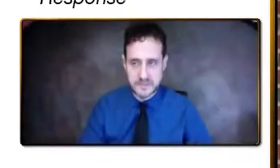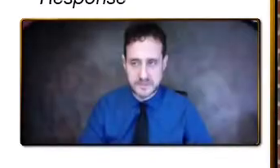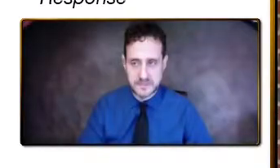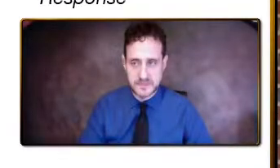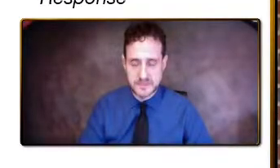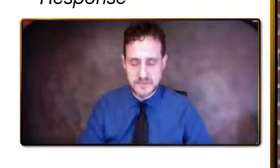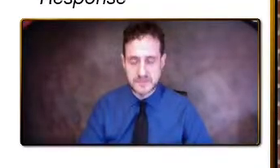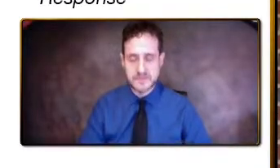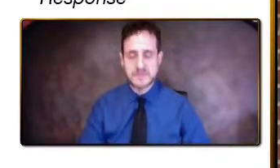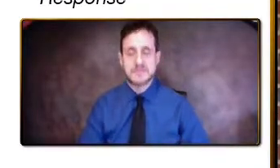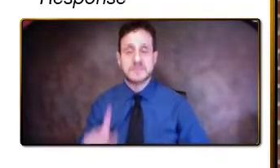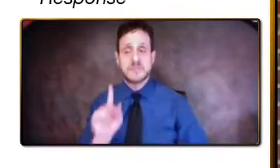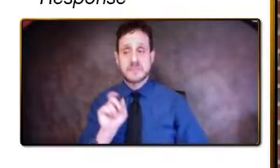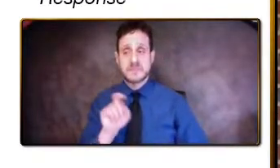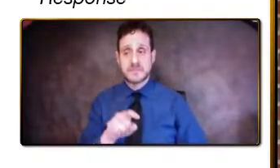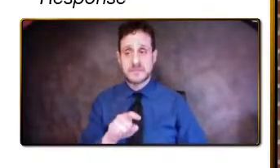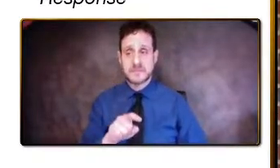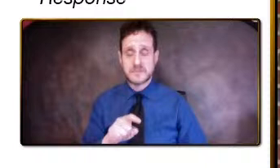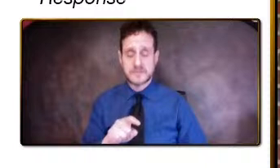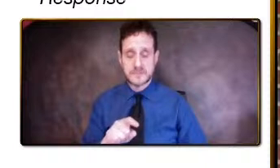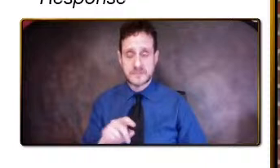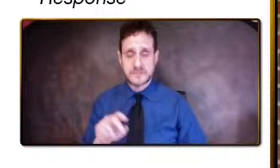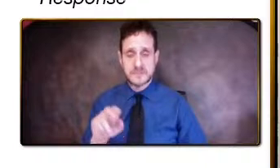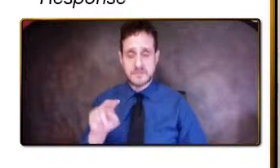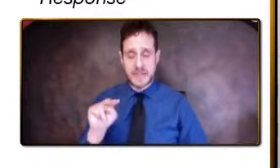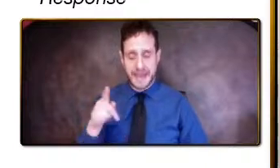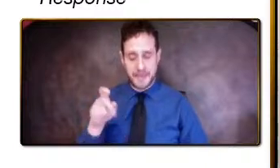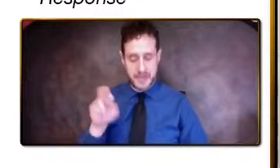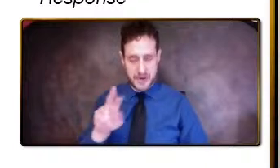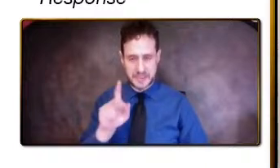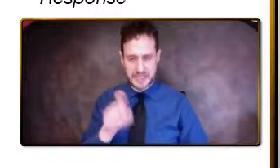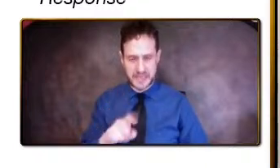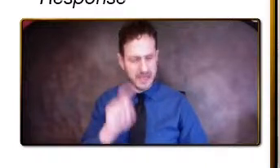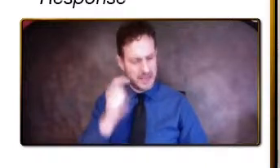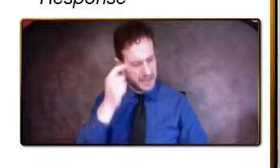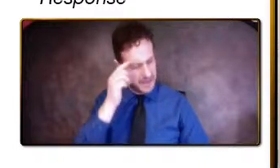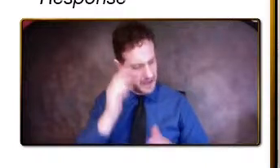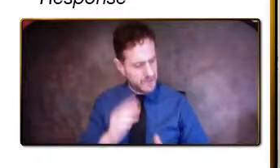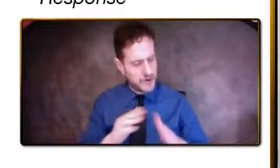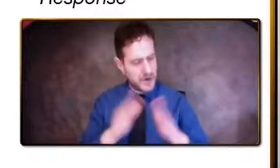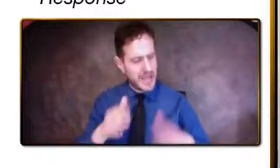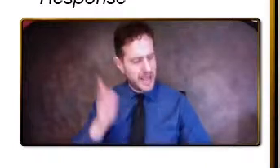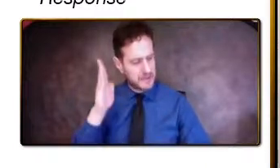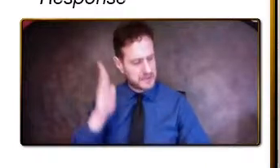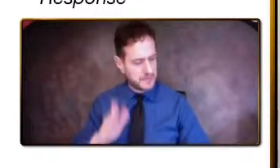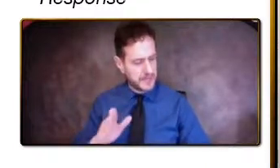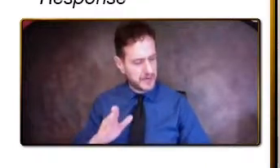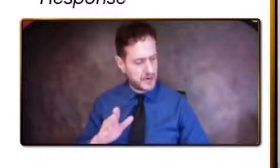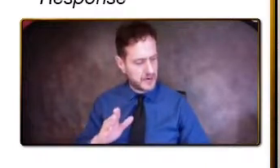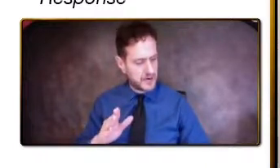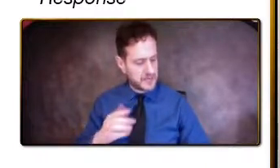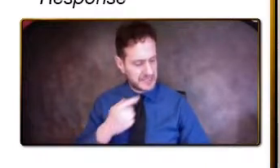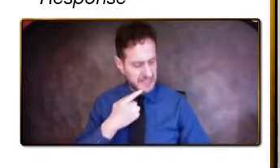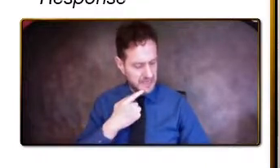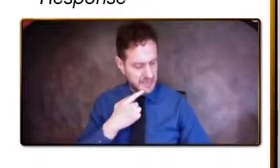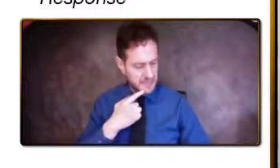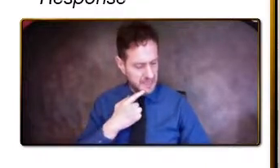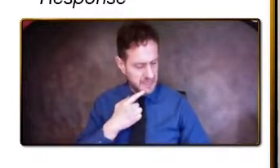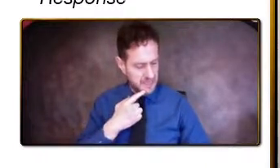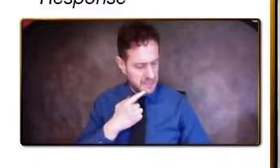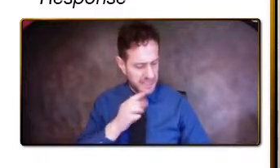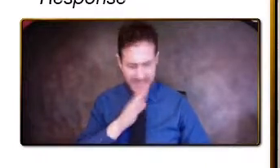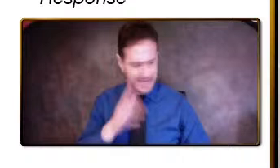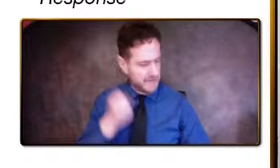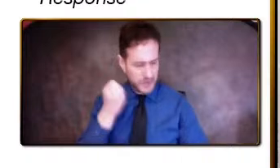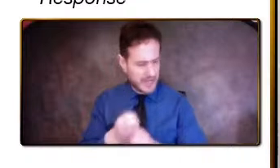Hannah Mizell at NPR Illinois. Governor, House Speaker Chris Welch says he never hit a woman despite a police report alleging he did. Is